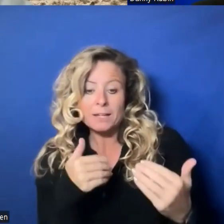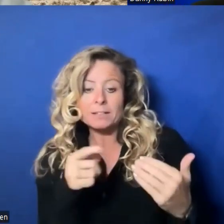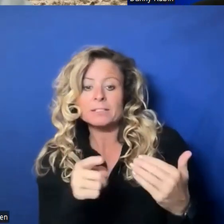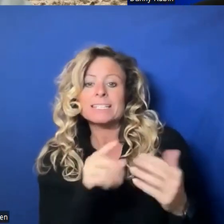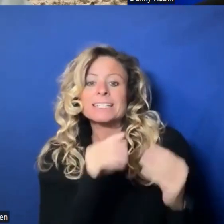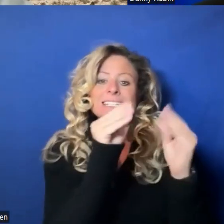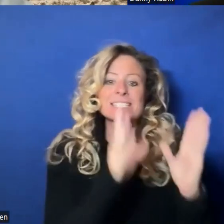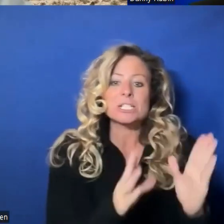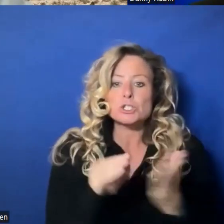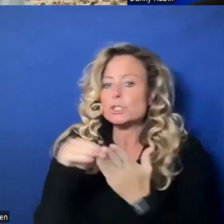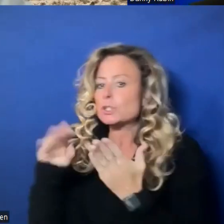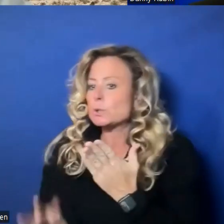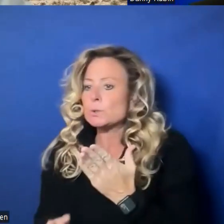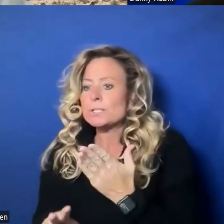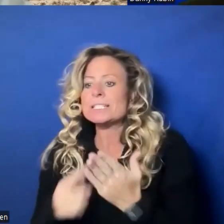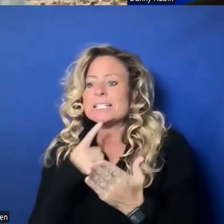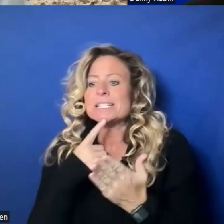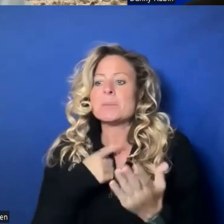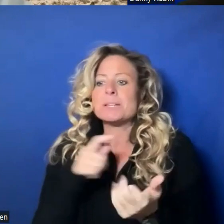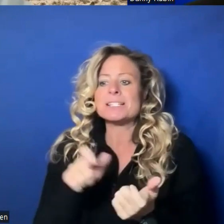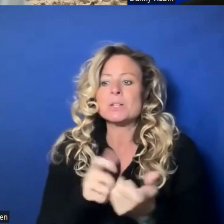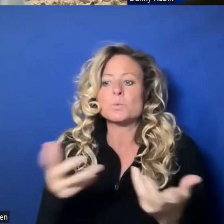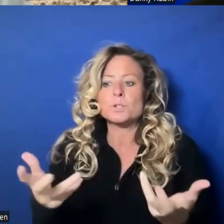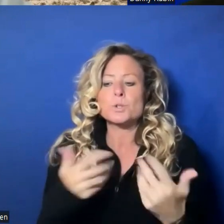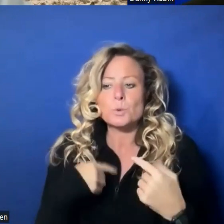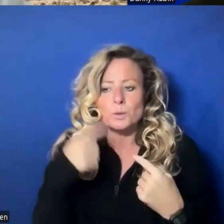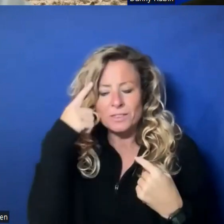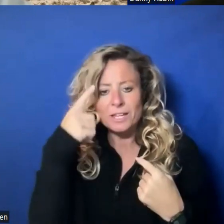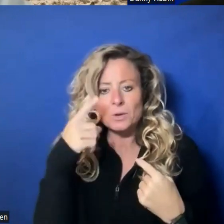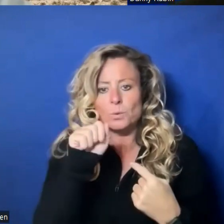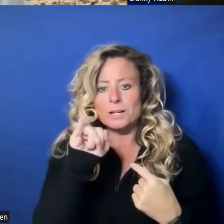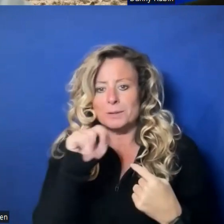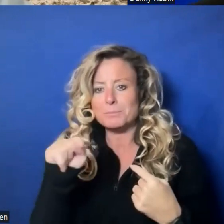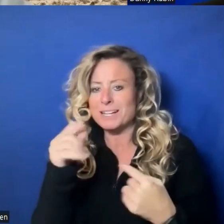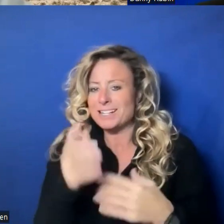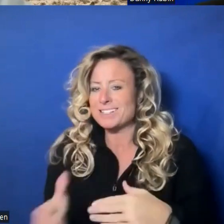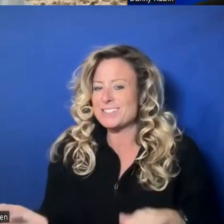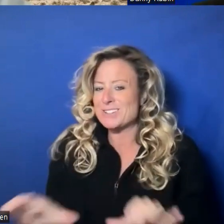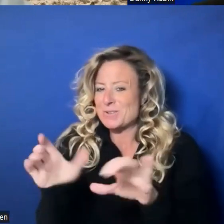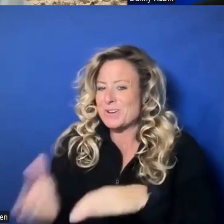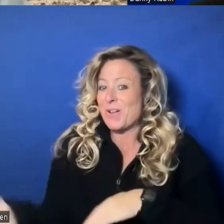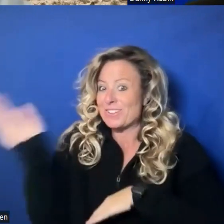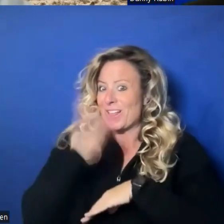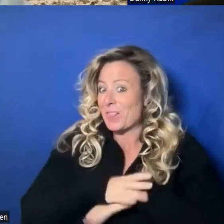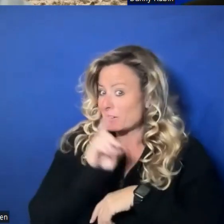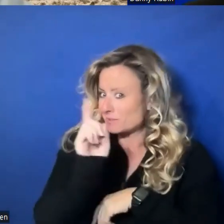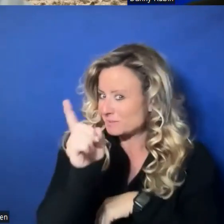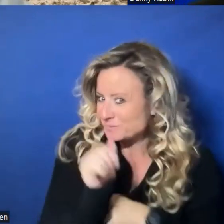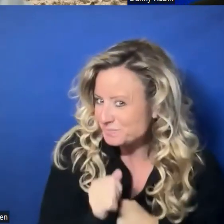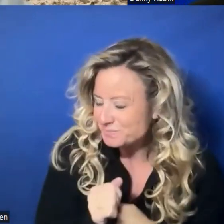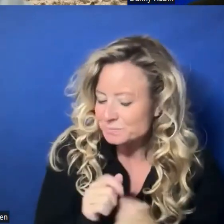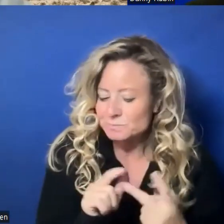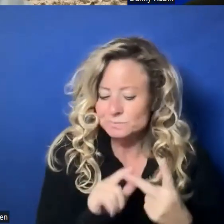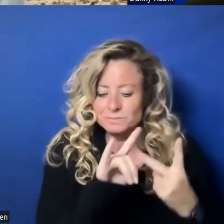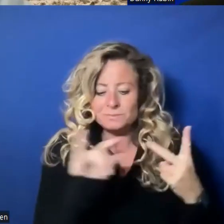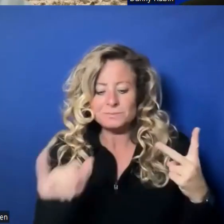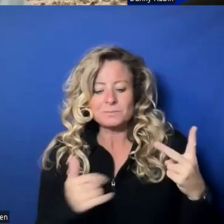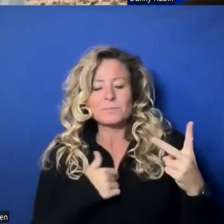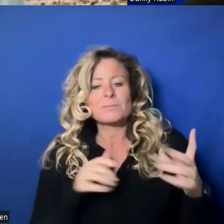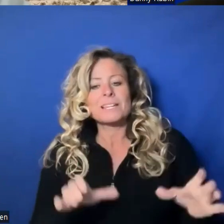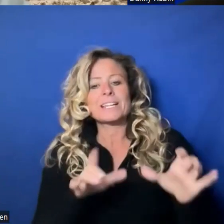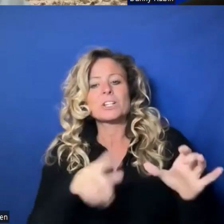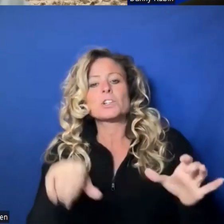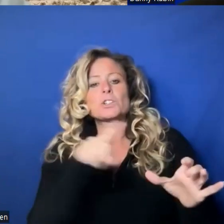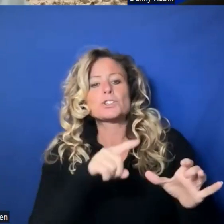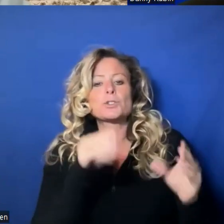students, tell us what you think someone like Amit is doing all day? And also, while you do that, I also want to encourage